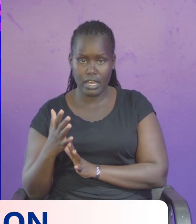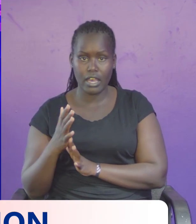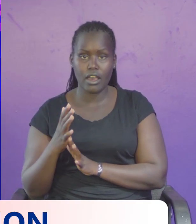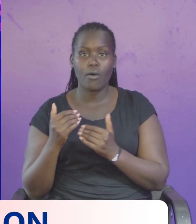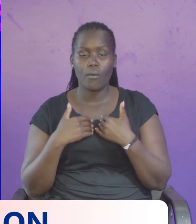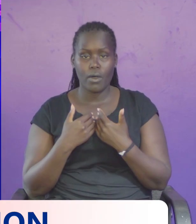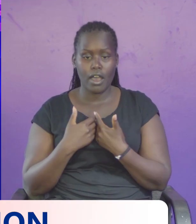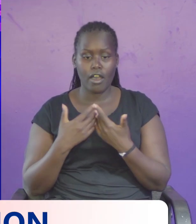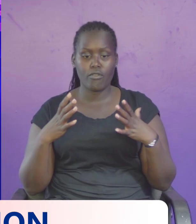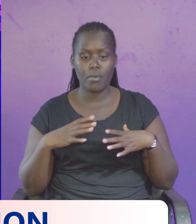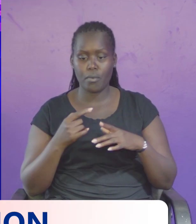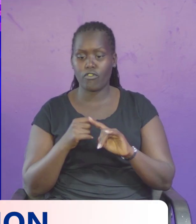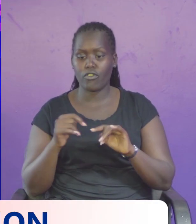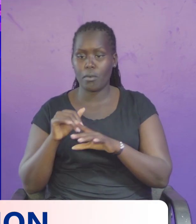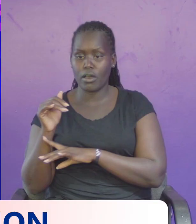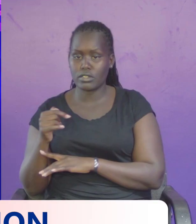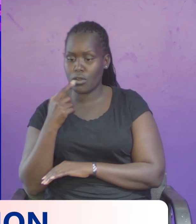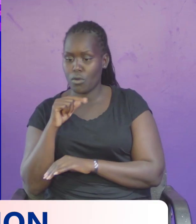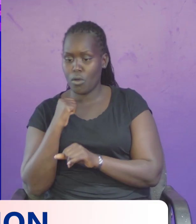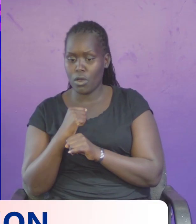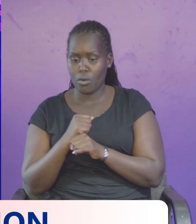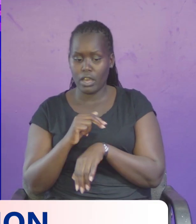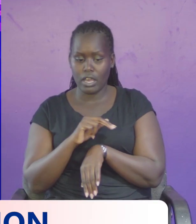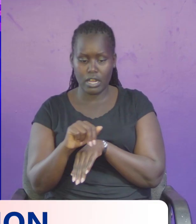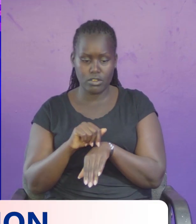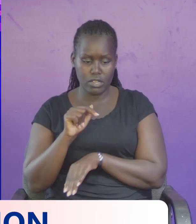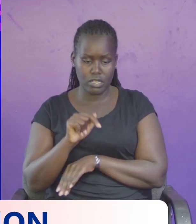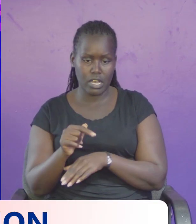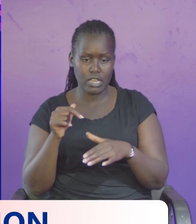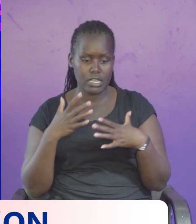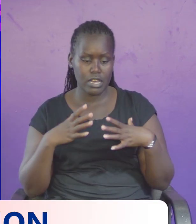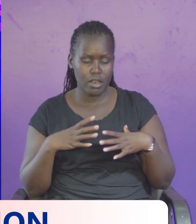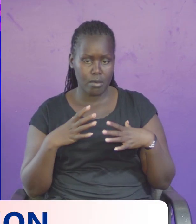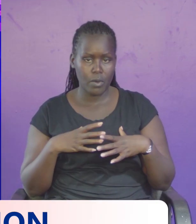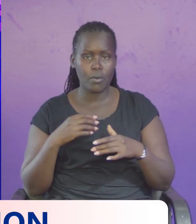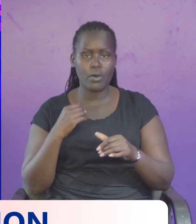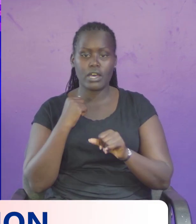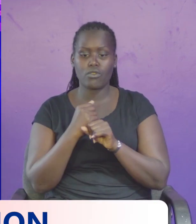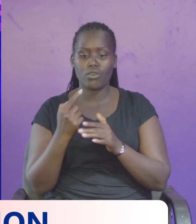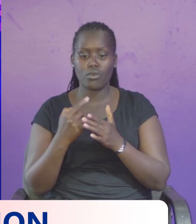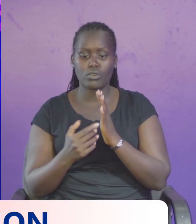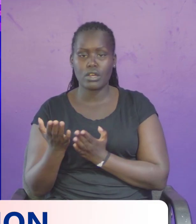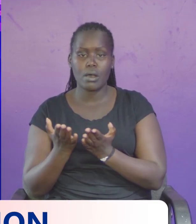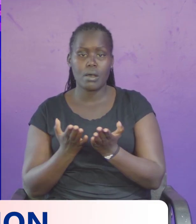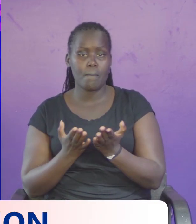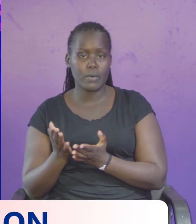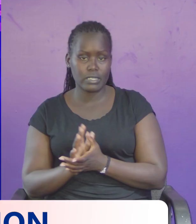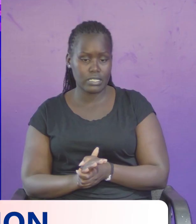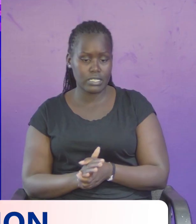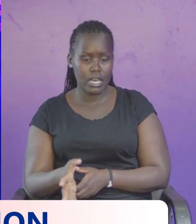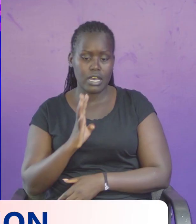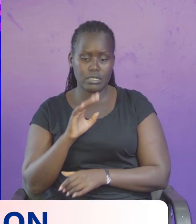have foreigners working in this nation? And these foreigners, Yes. they're doing business. When I talk of foreigners, I'm talking